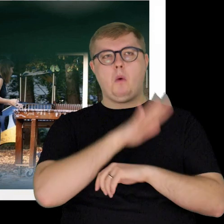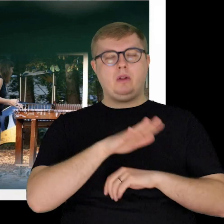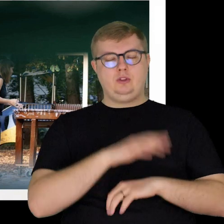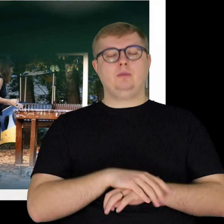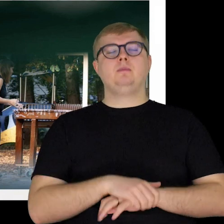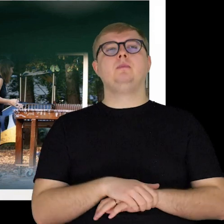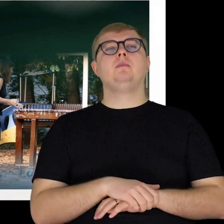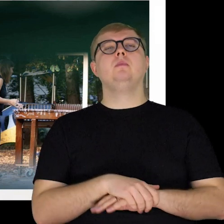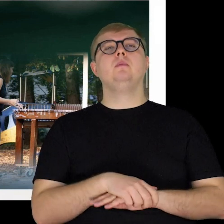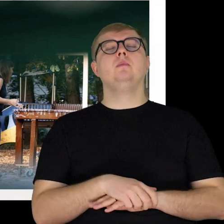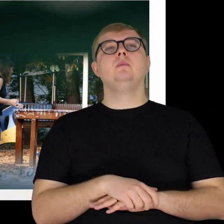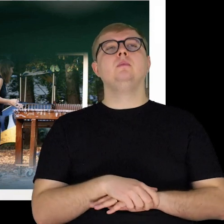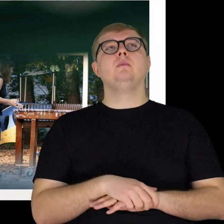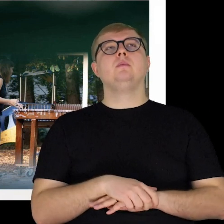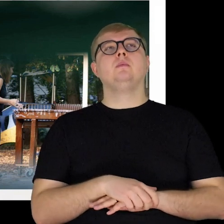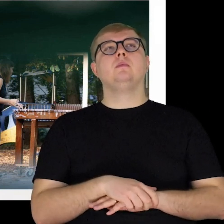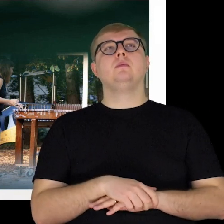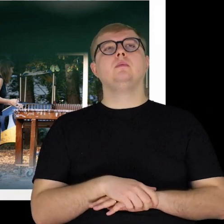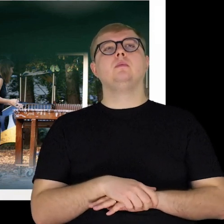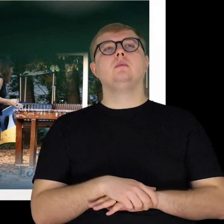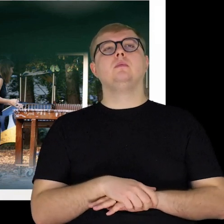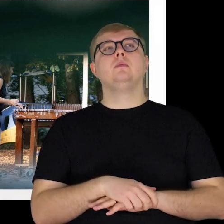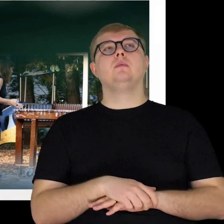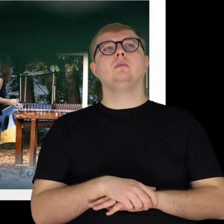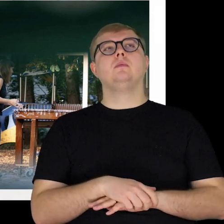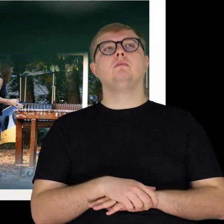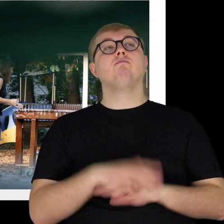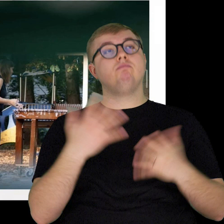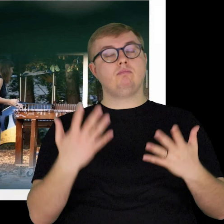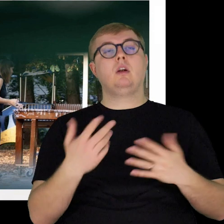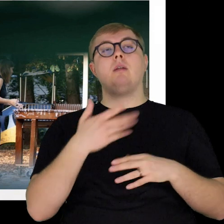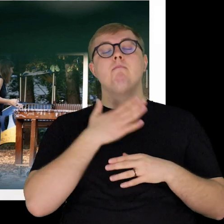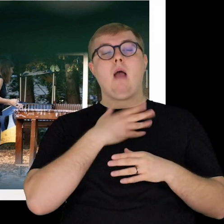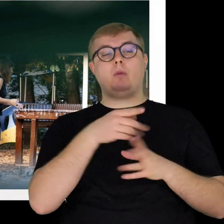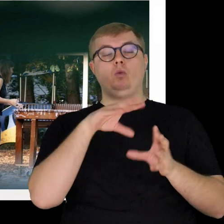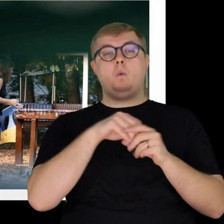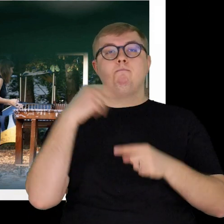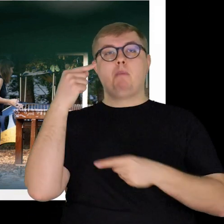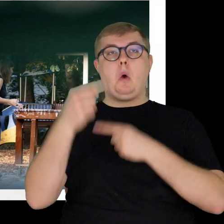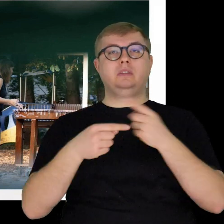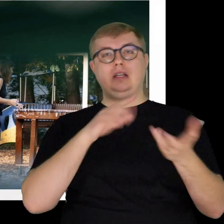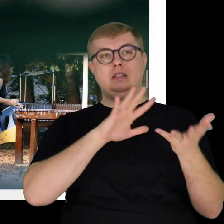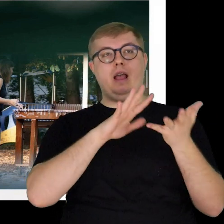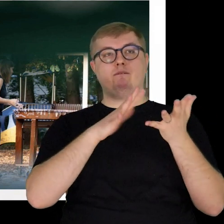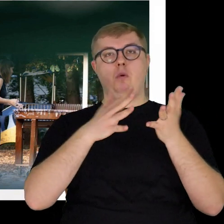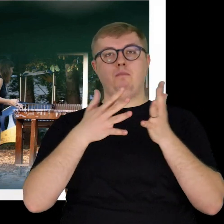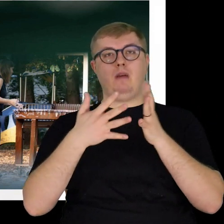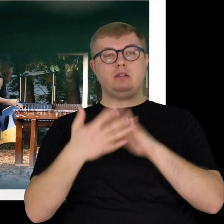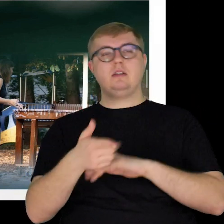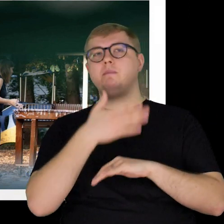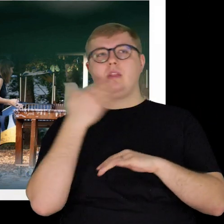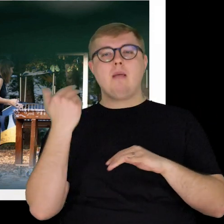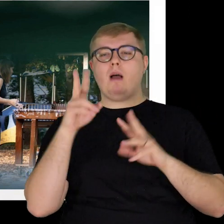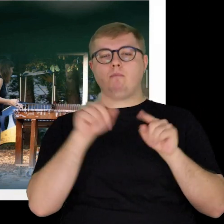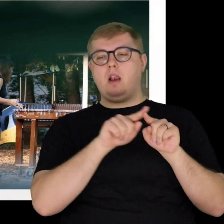a transformative process that is not attached to a linear or progress-oriented thinking.